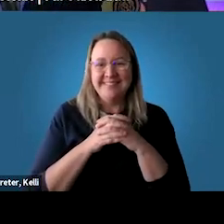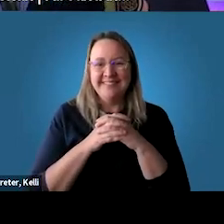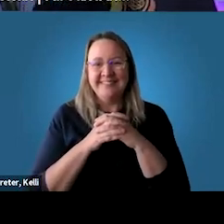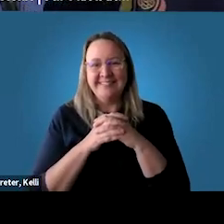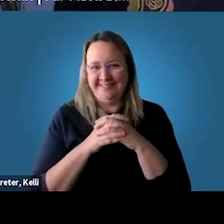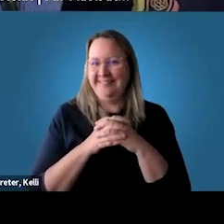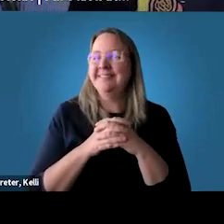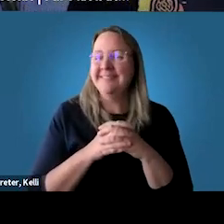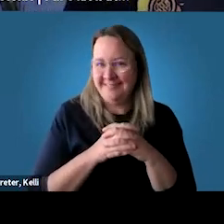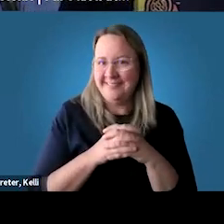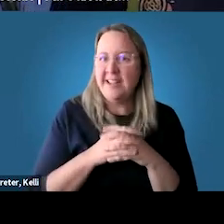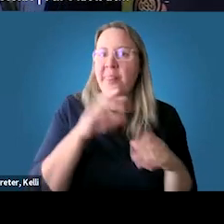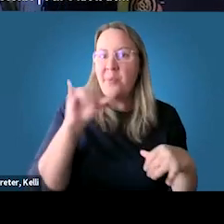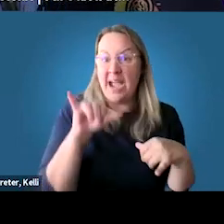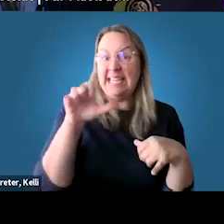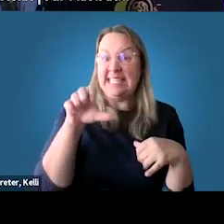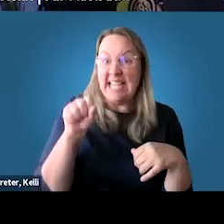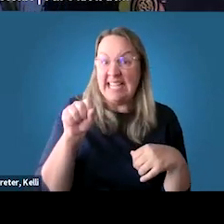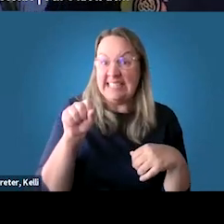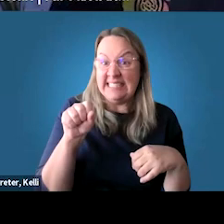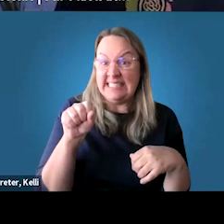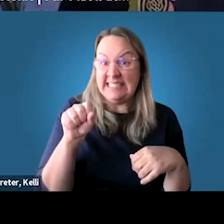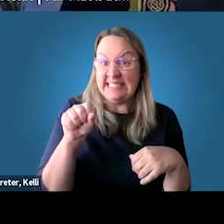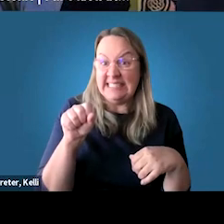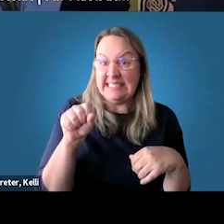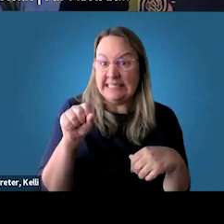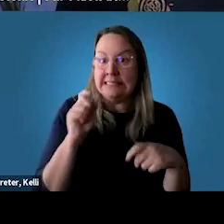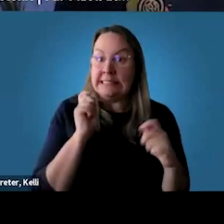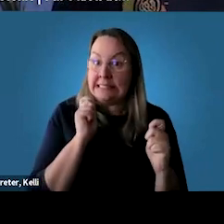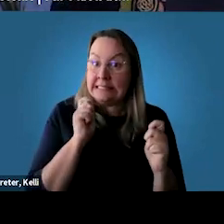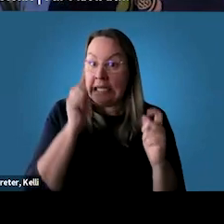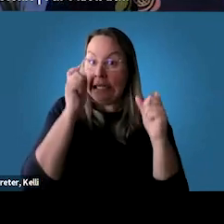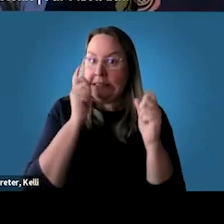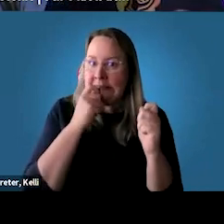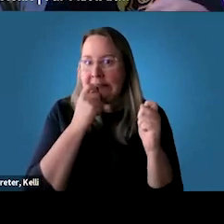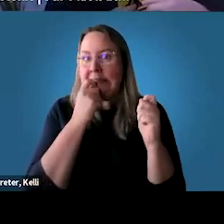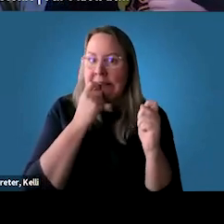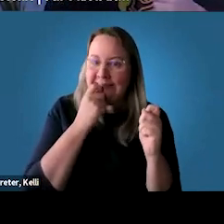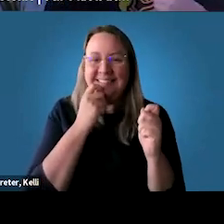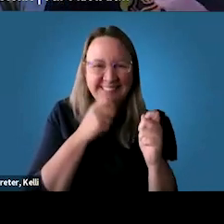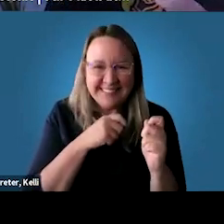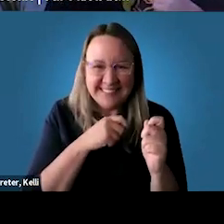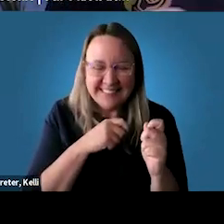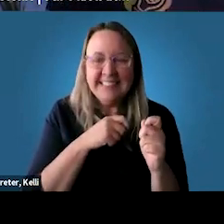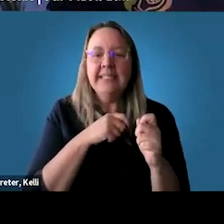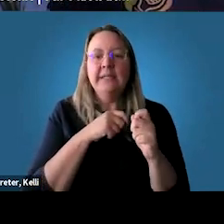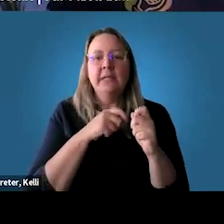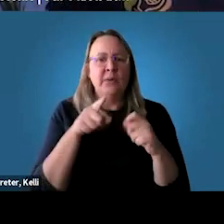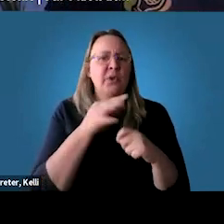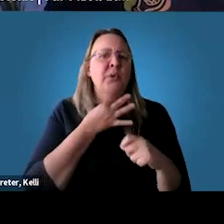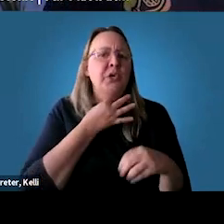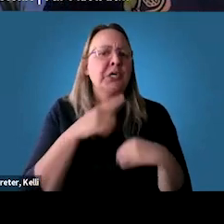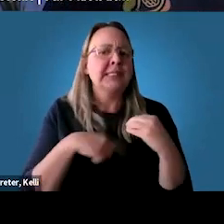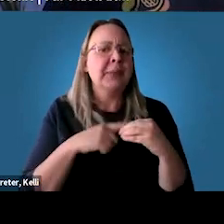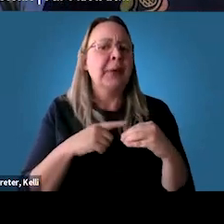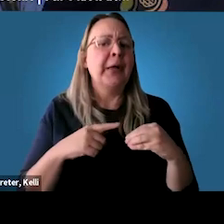I like Lily with the YES with spaces. Manual scavengers. Yep. Okay. Was anybody curious